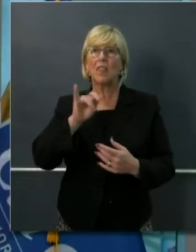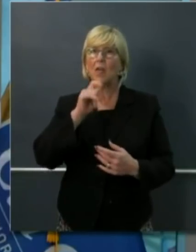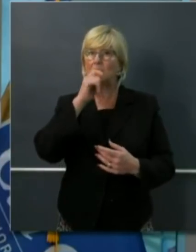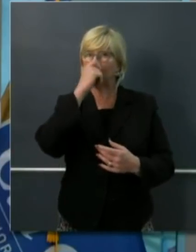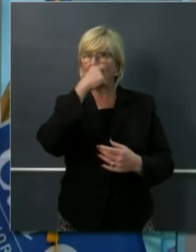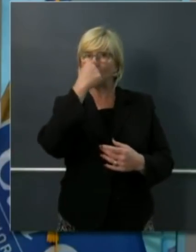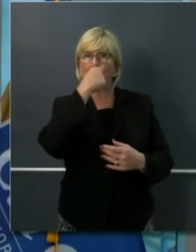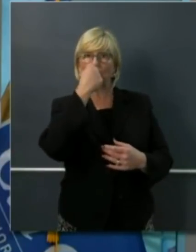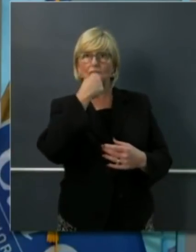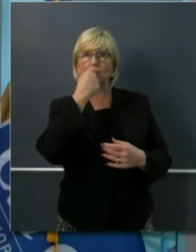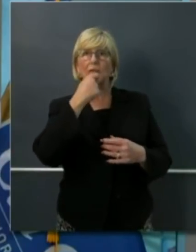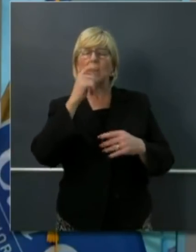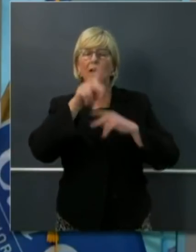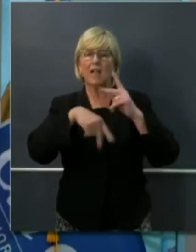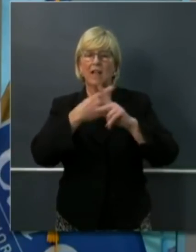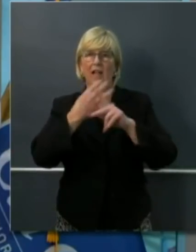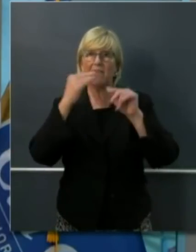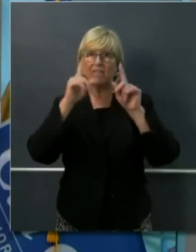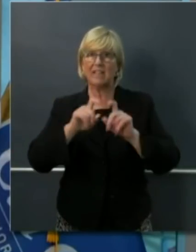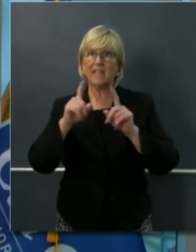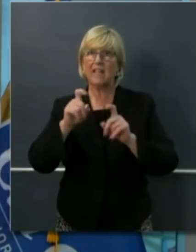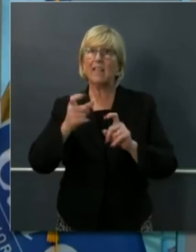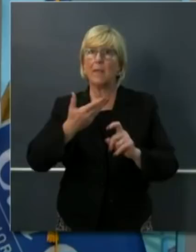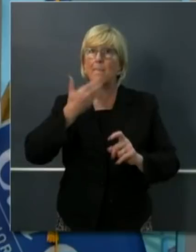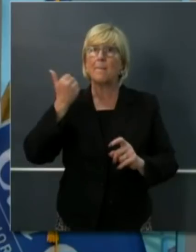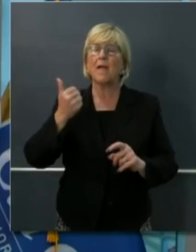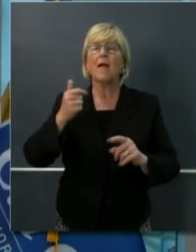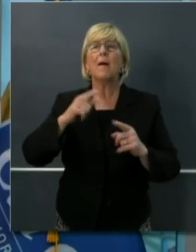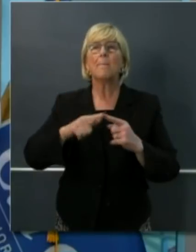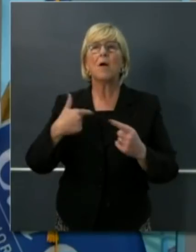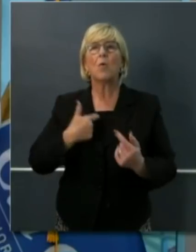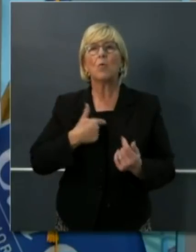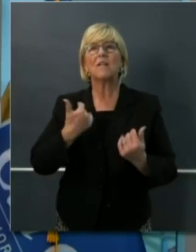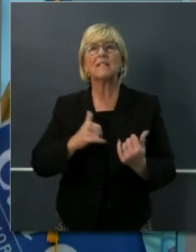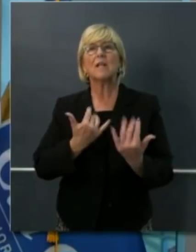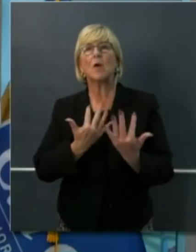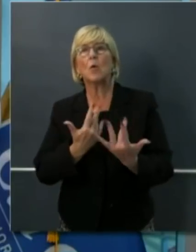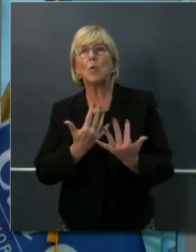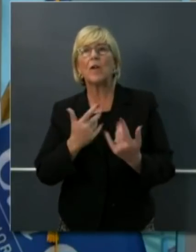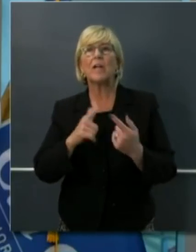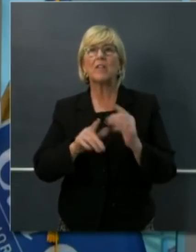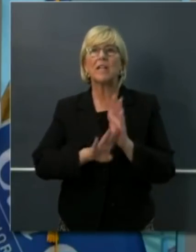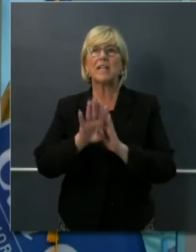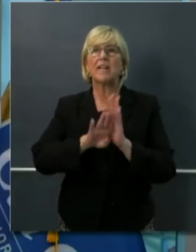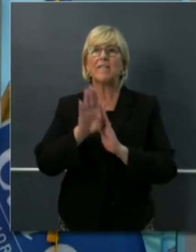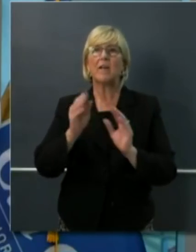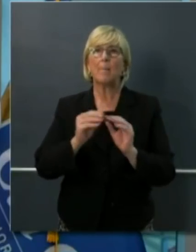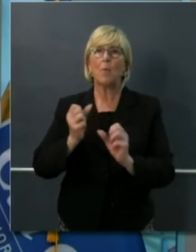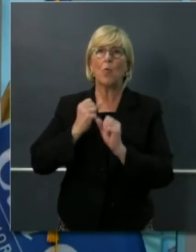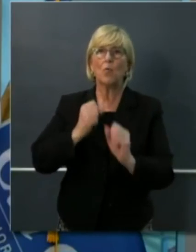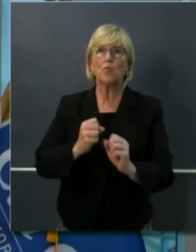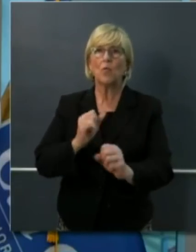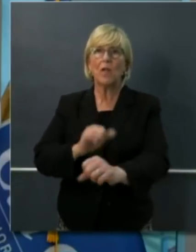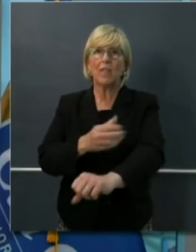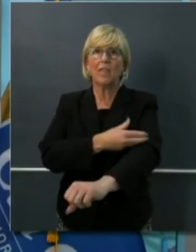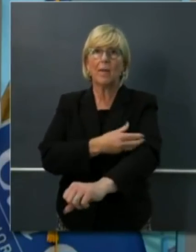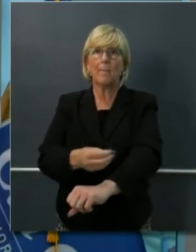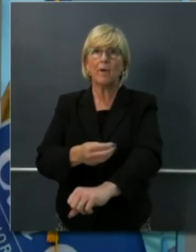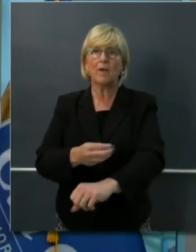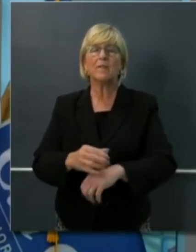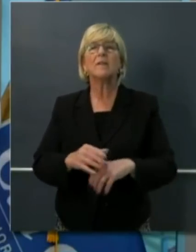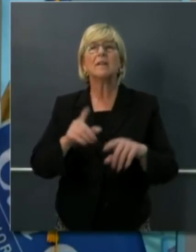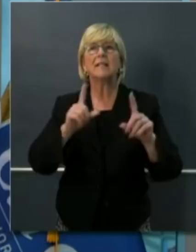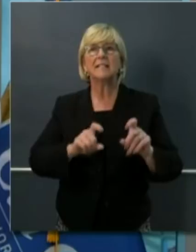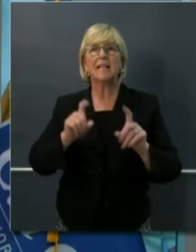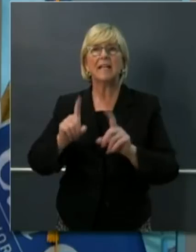serologic testing. We are confident that as that technology and modality develops, that California will be one of the first